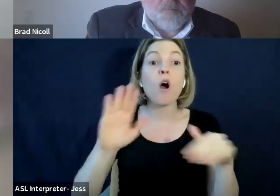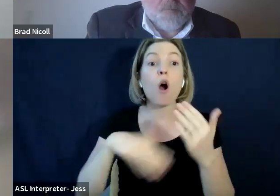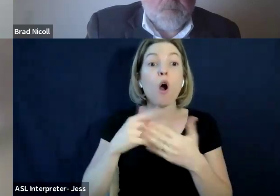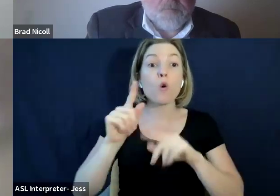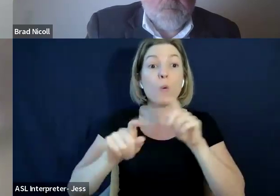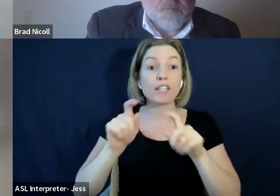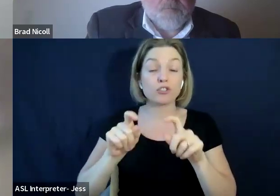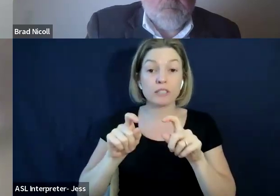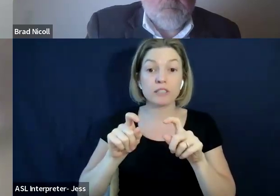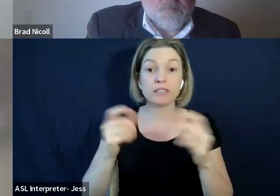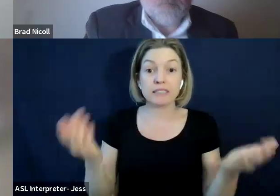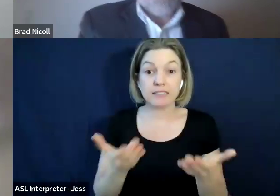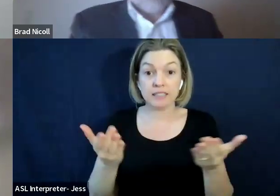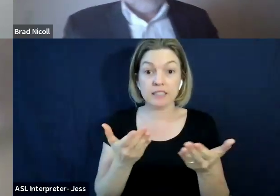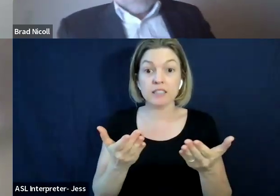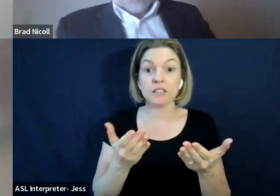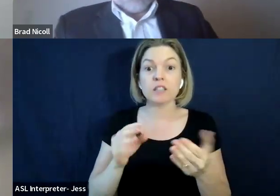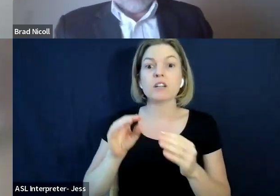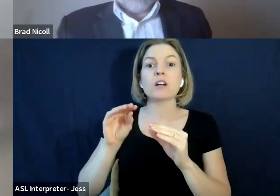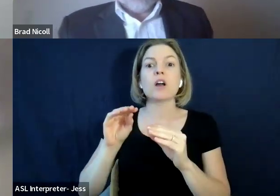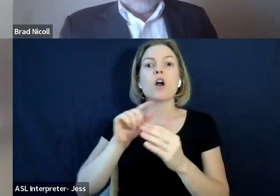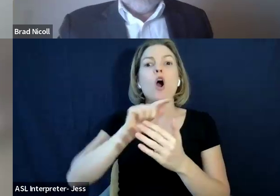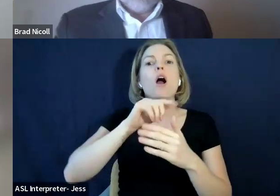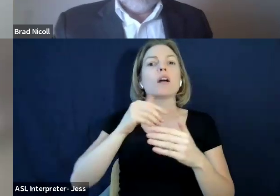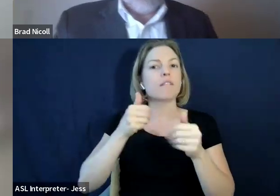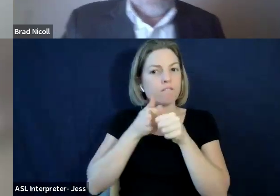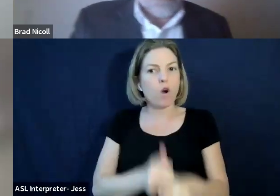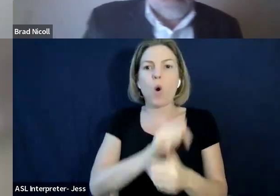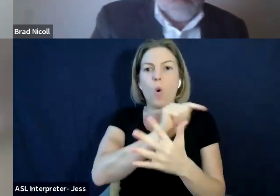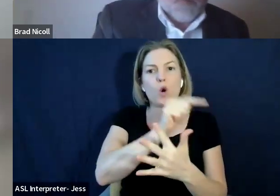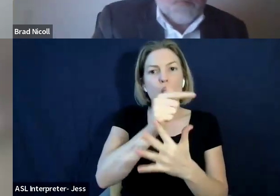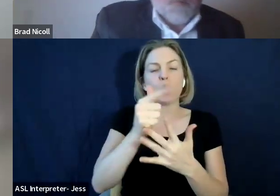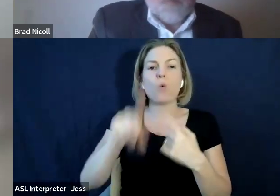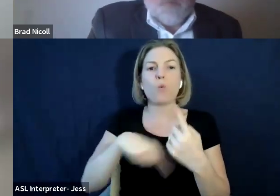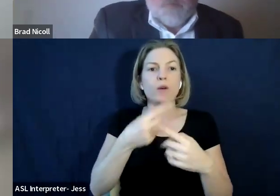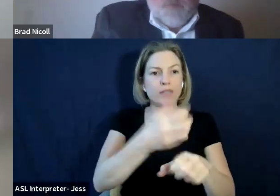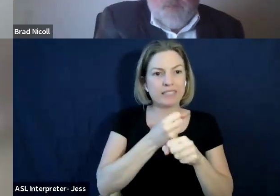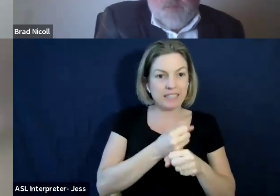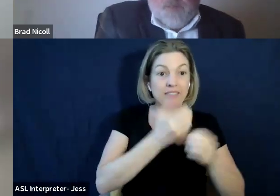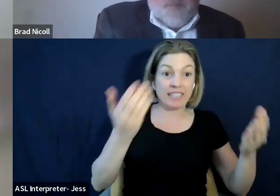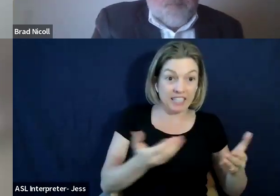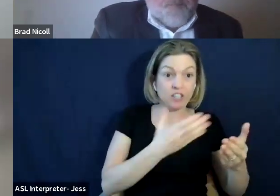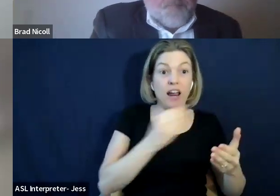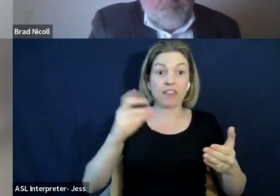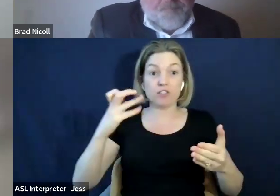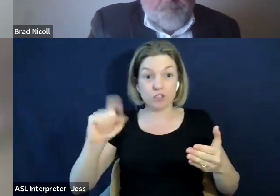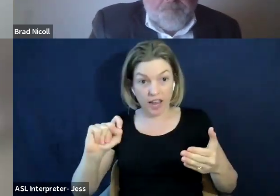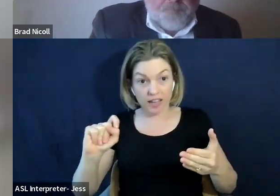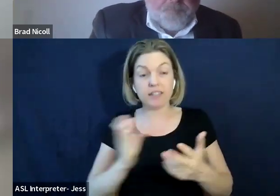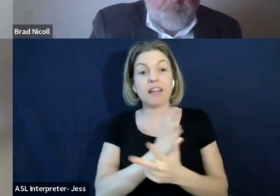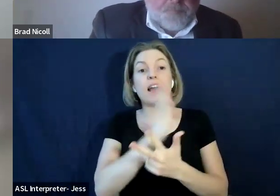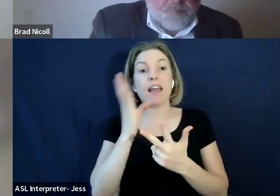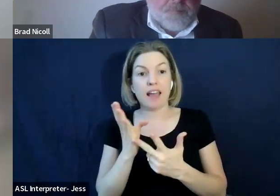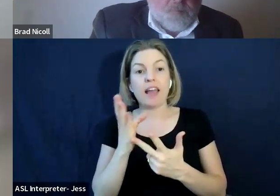that are asked here are going in the order that they were received, both in the asked questions here as well as in the chat, as well as